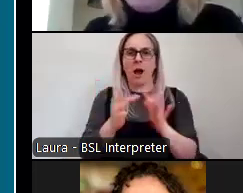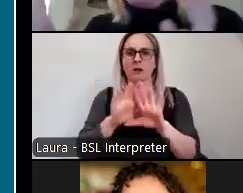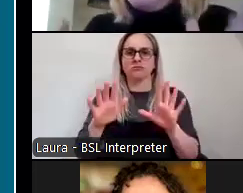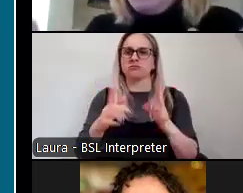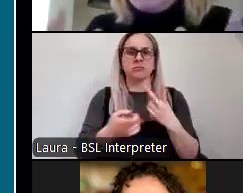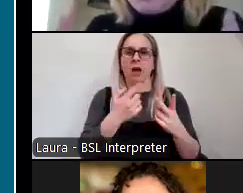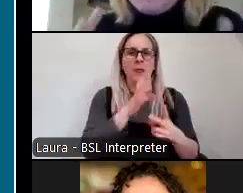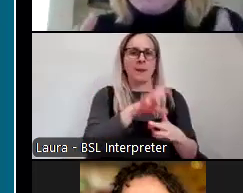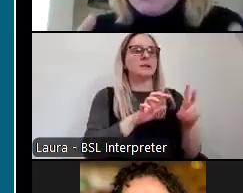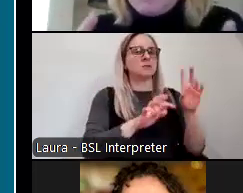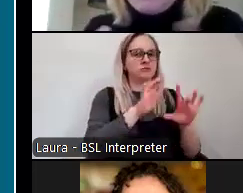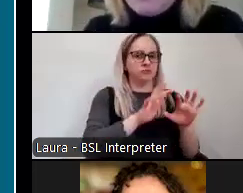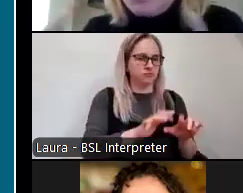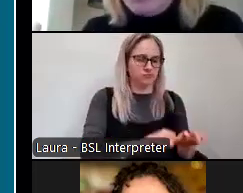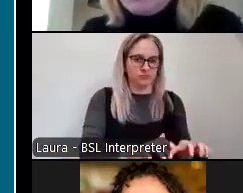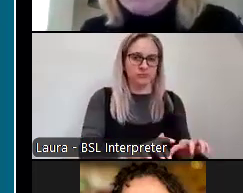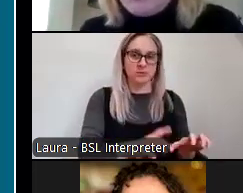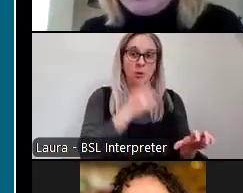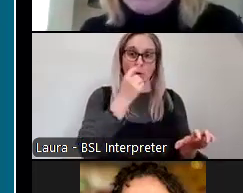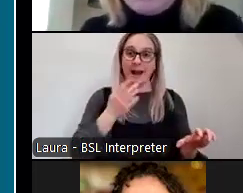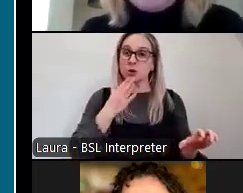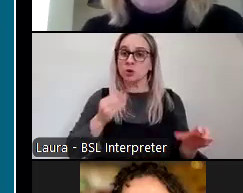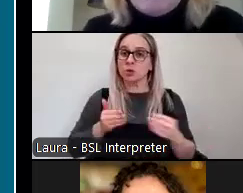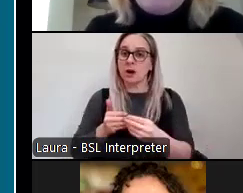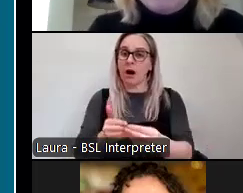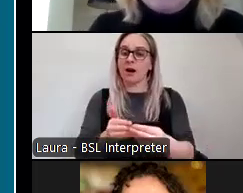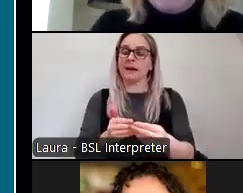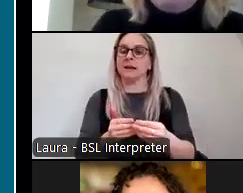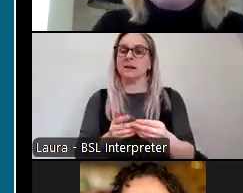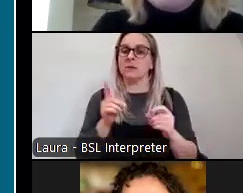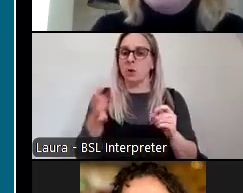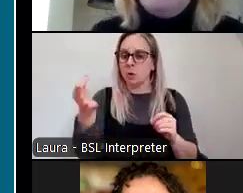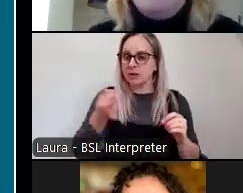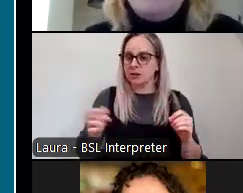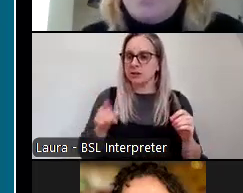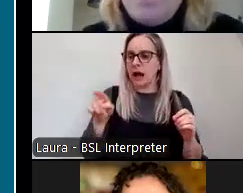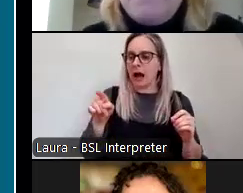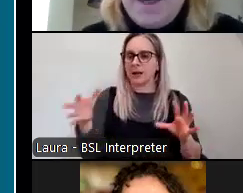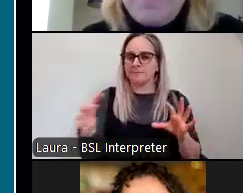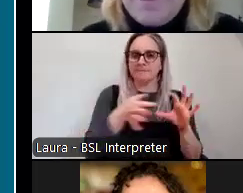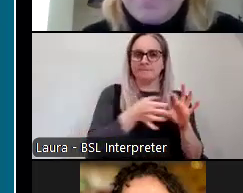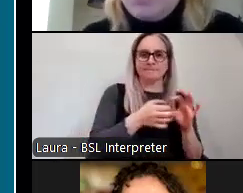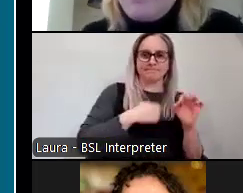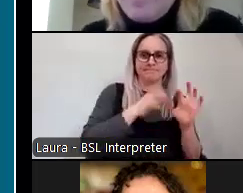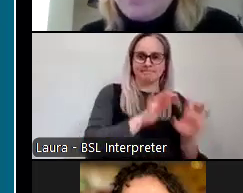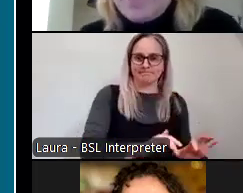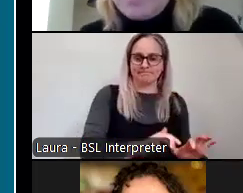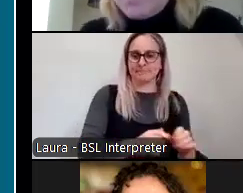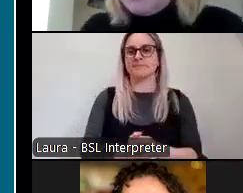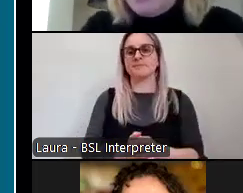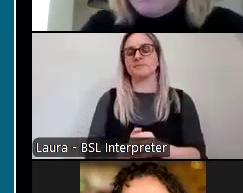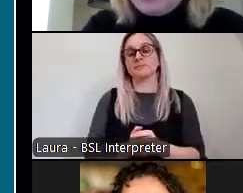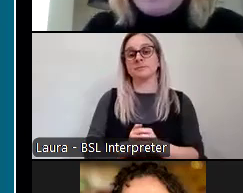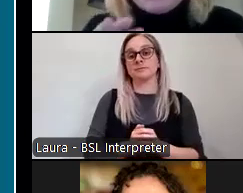as well, you can take that guide and use those questions as your reference point. The application